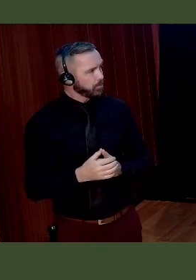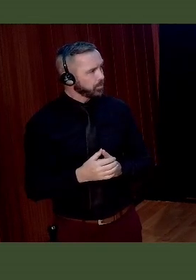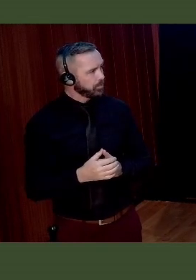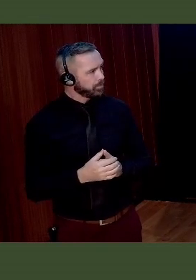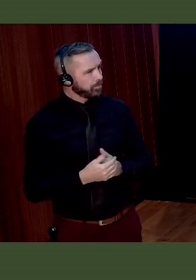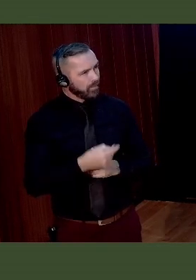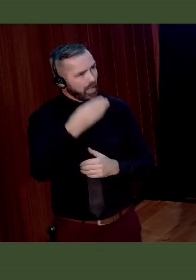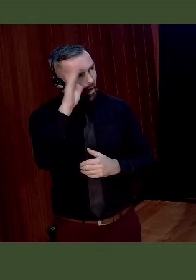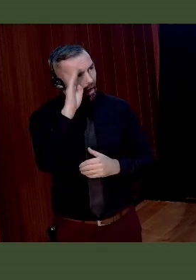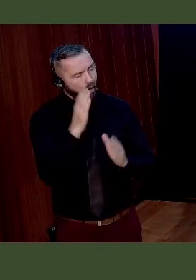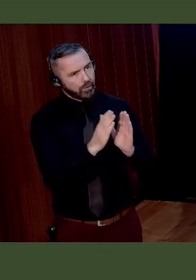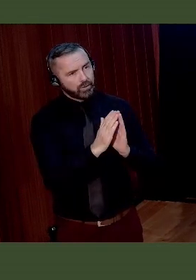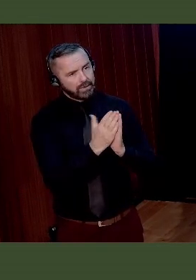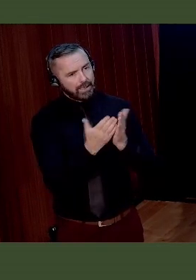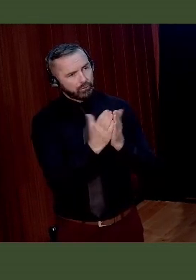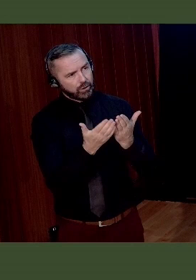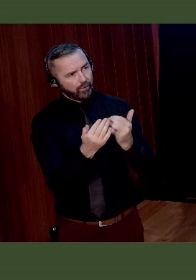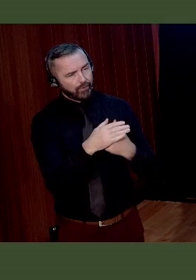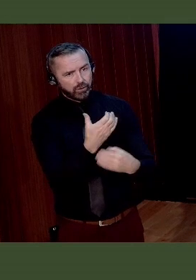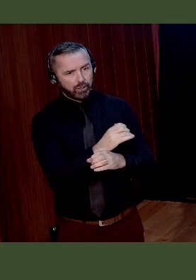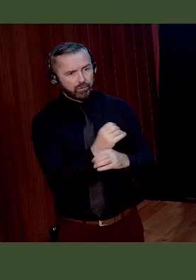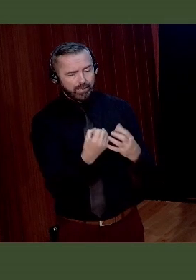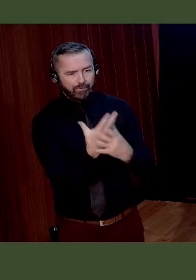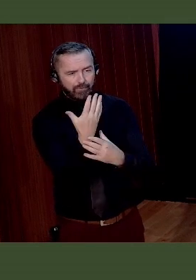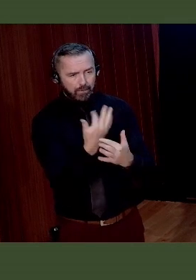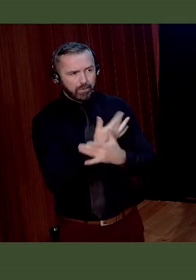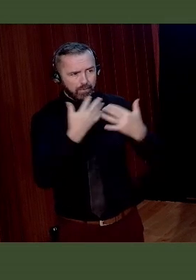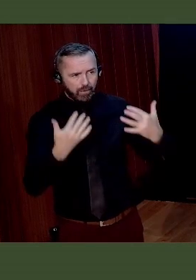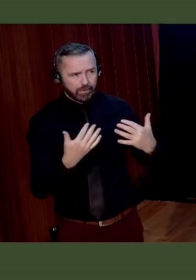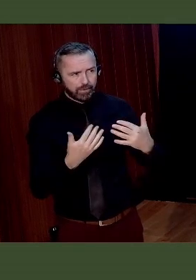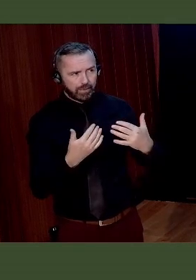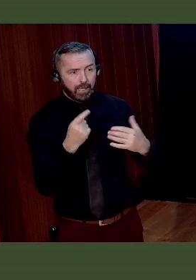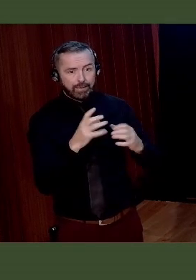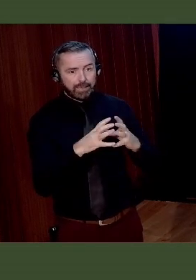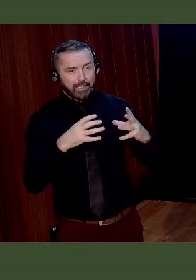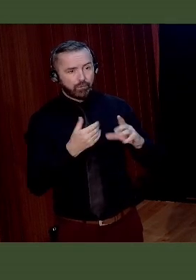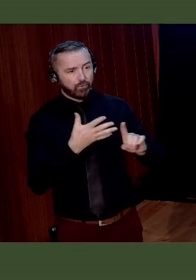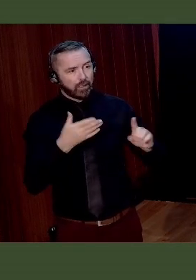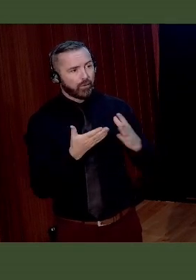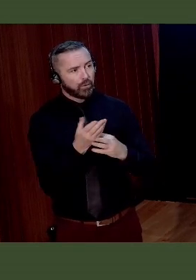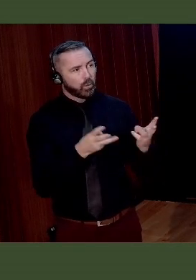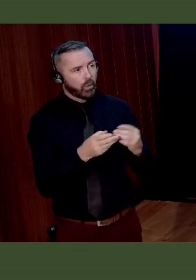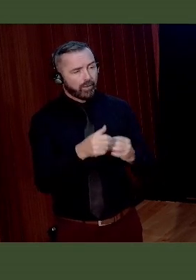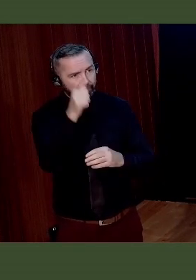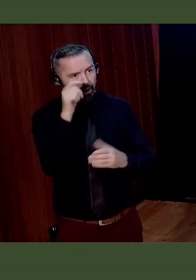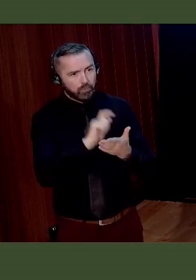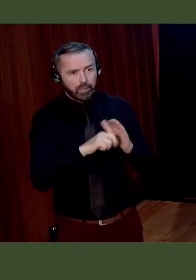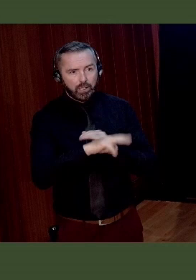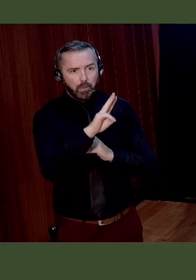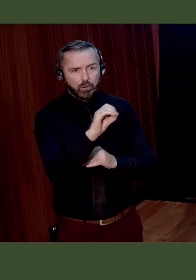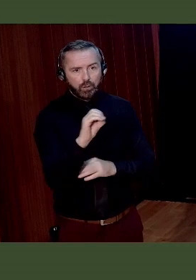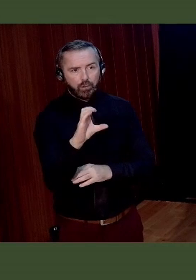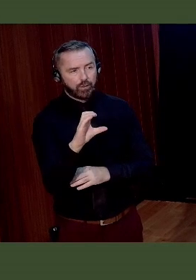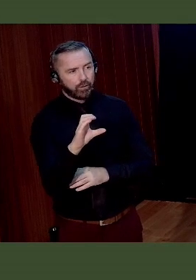Irish literature for children had developed greatly as a result. This increase could be recognised through the work of the famous writer Padraig